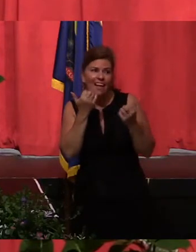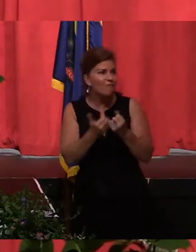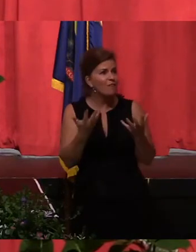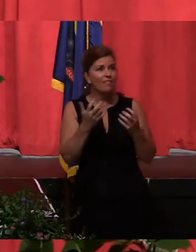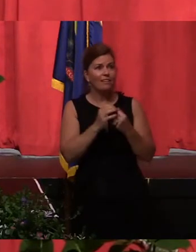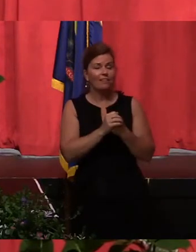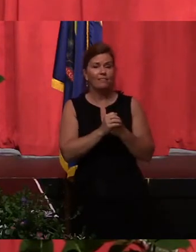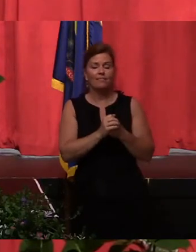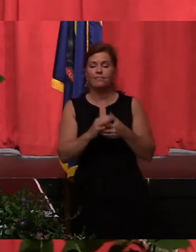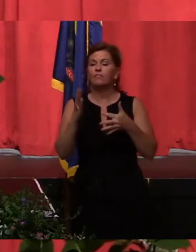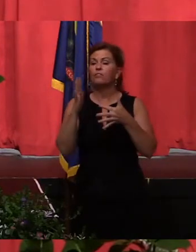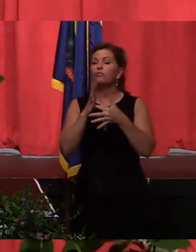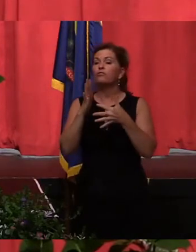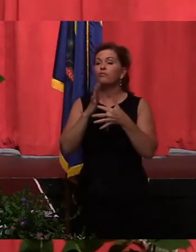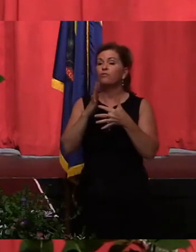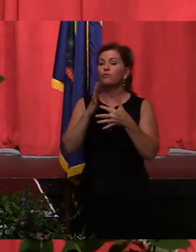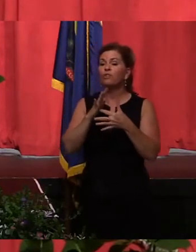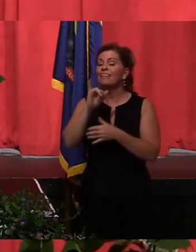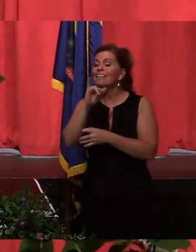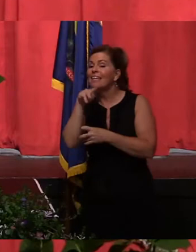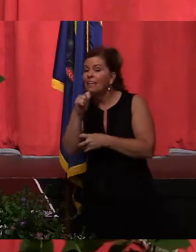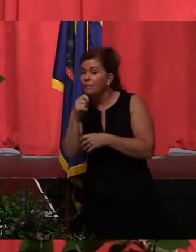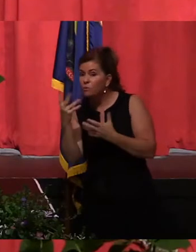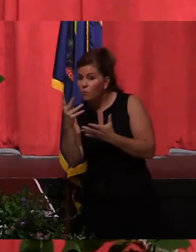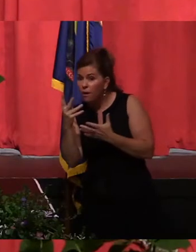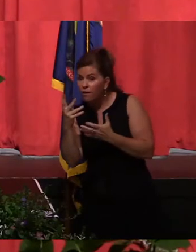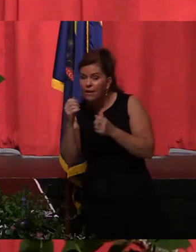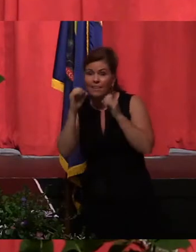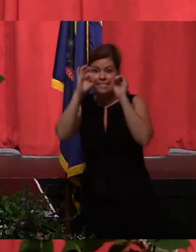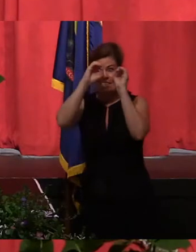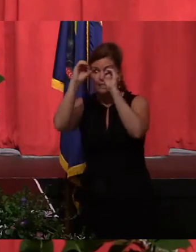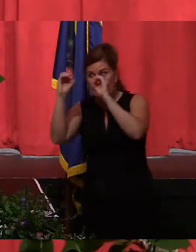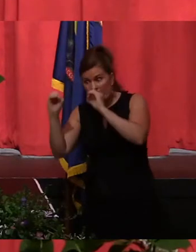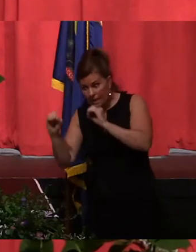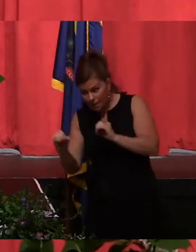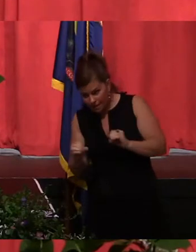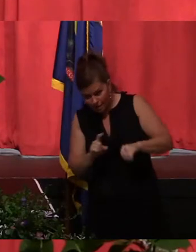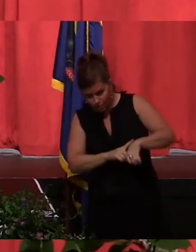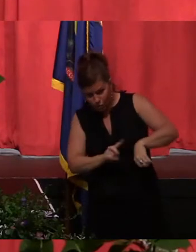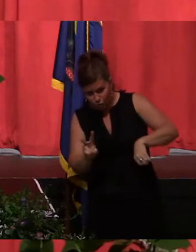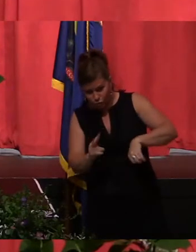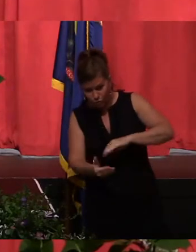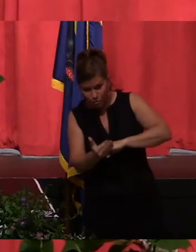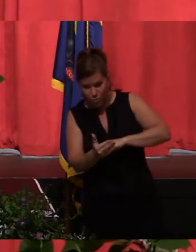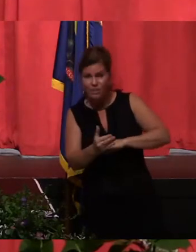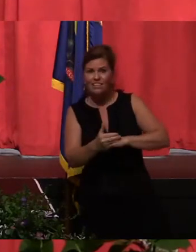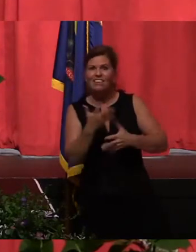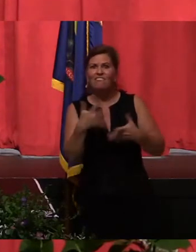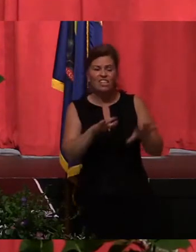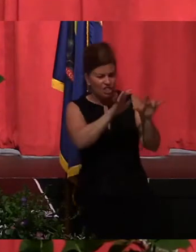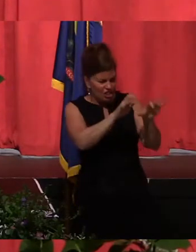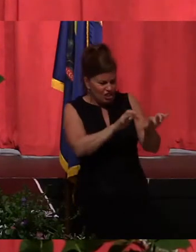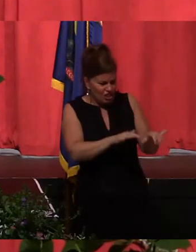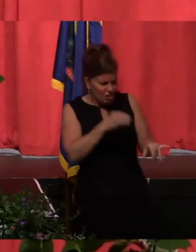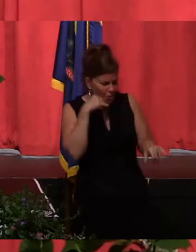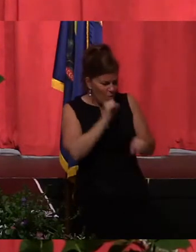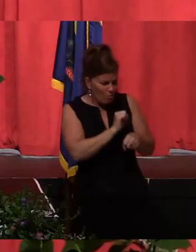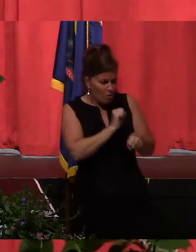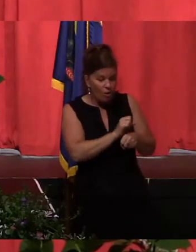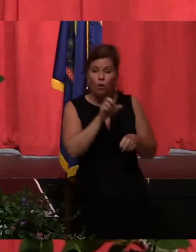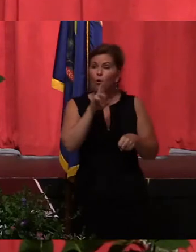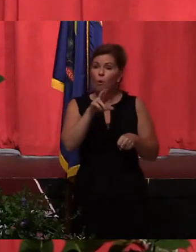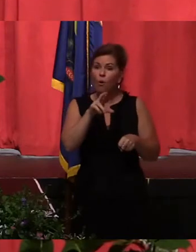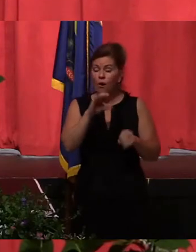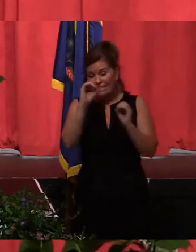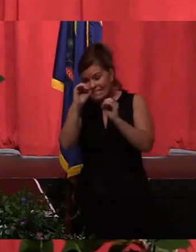junior year, it was staying up until 2 a.m. to finish an advanced expo paper, or staying up until 2